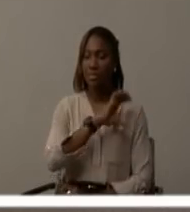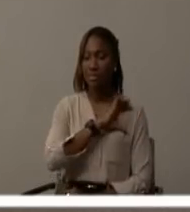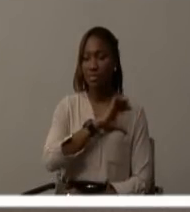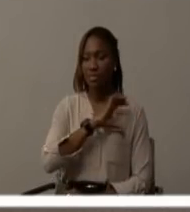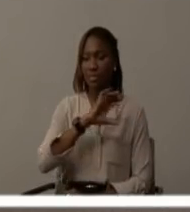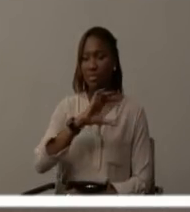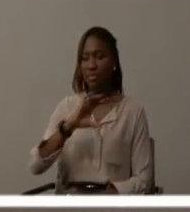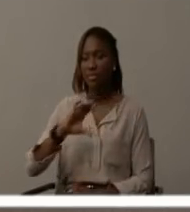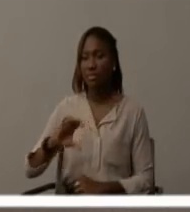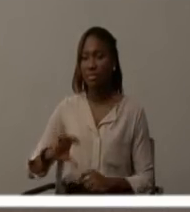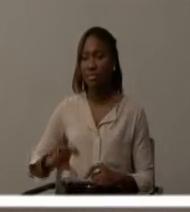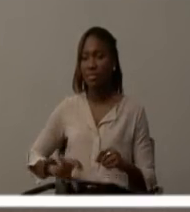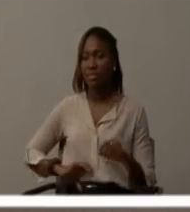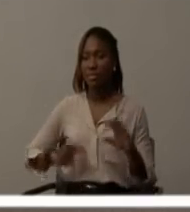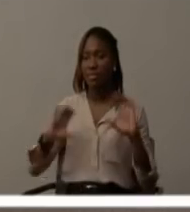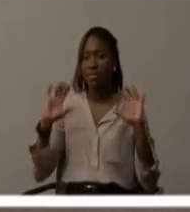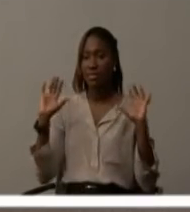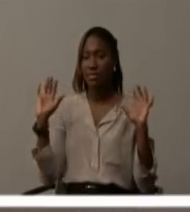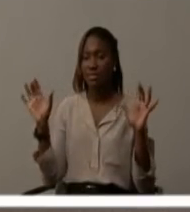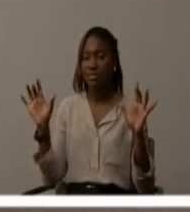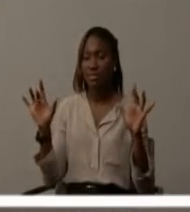eleison, Christe.